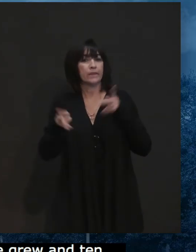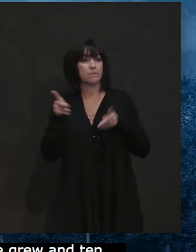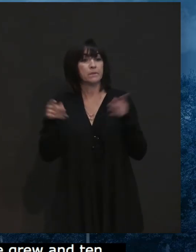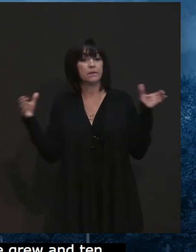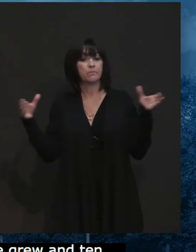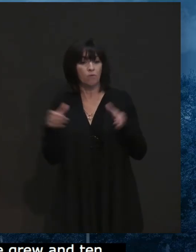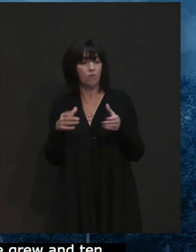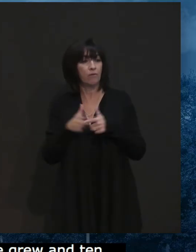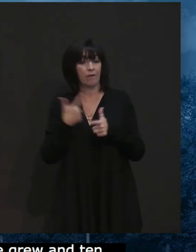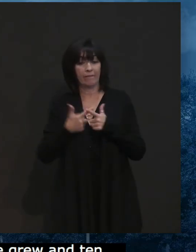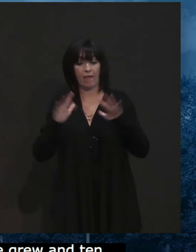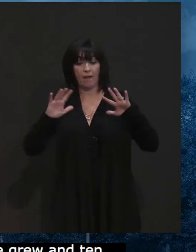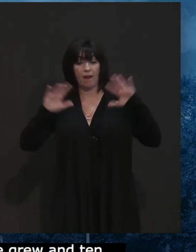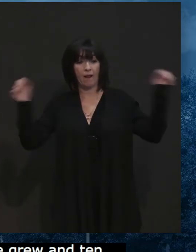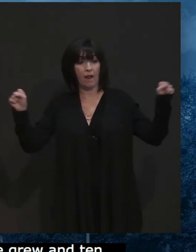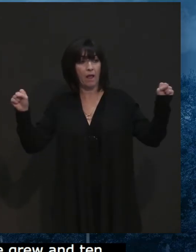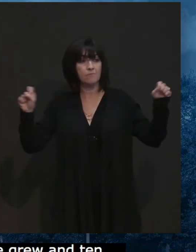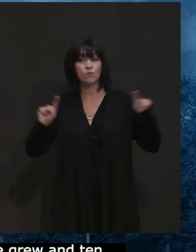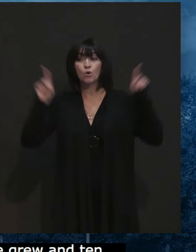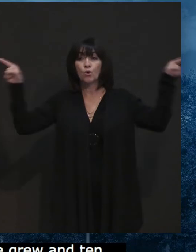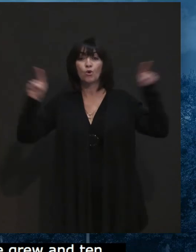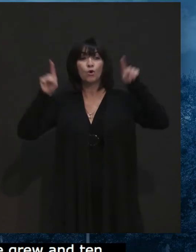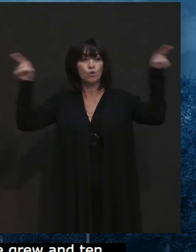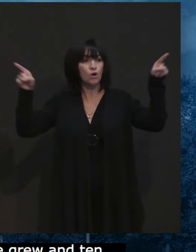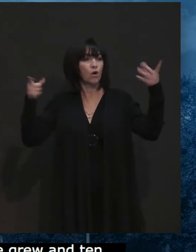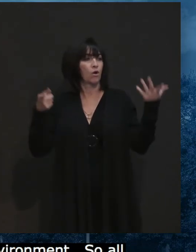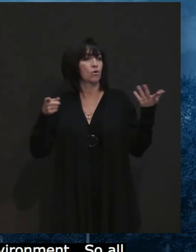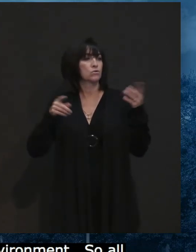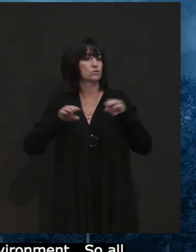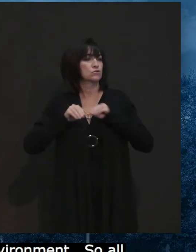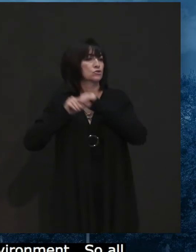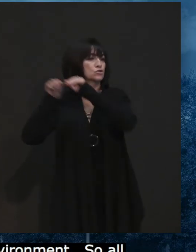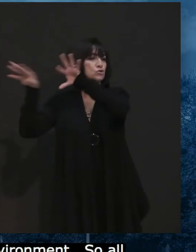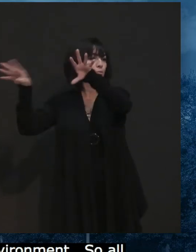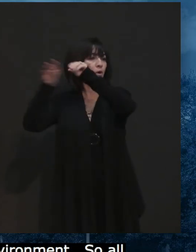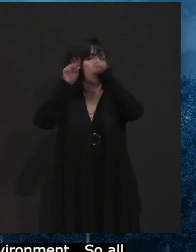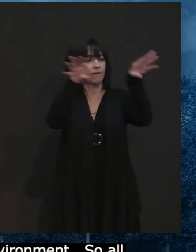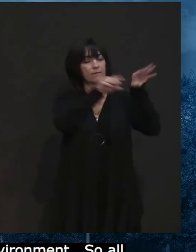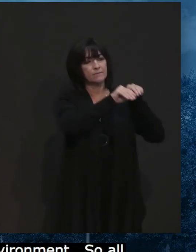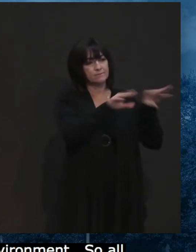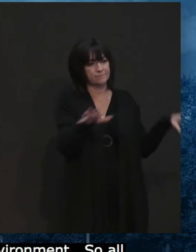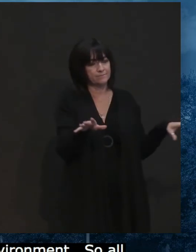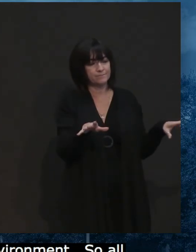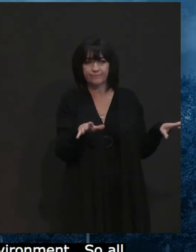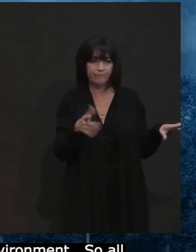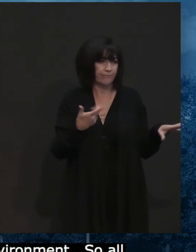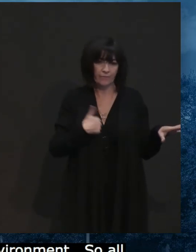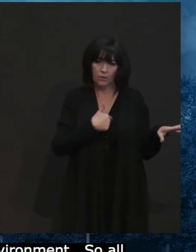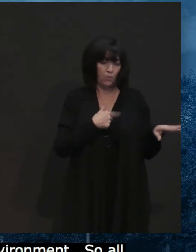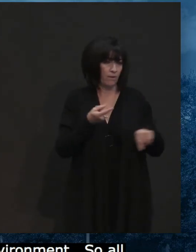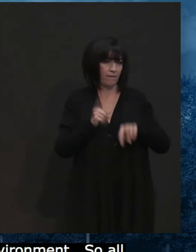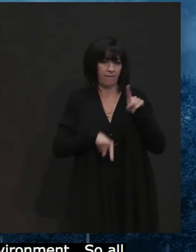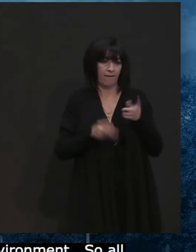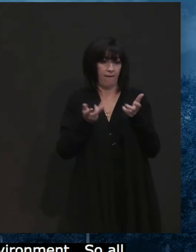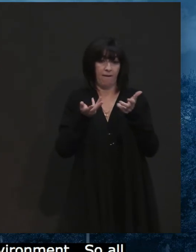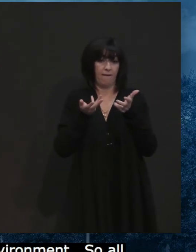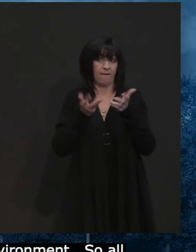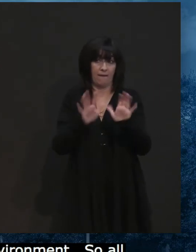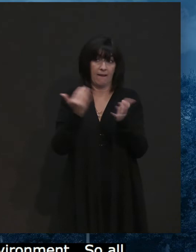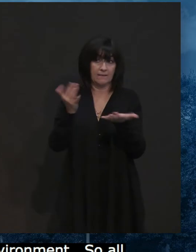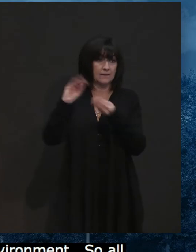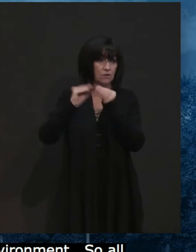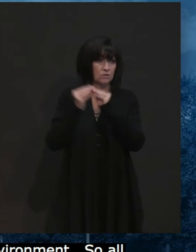So all of those things we'll be looking at to try to, we can't allow this thing to rage out of control